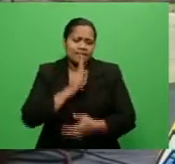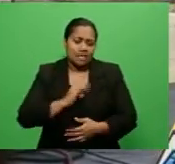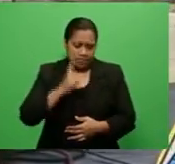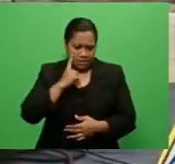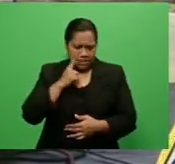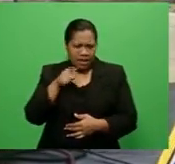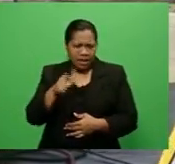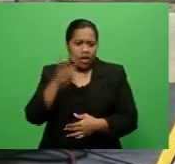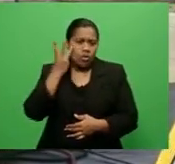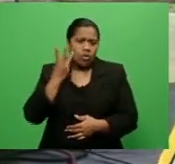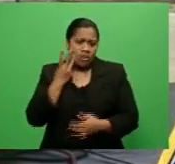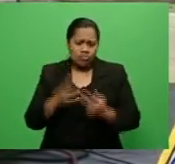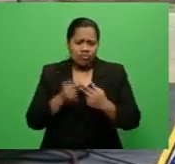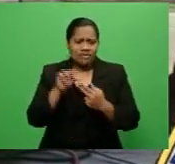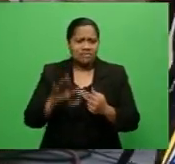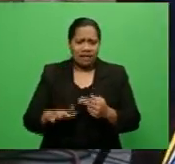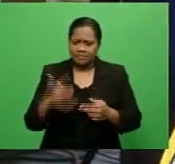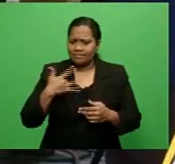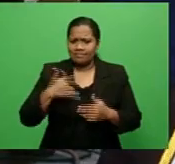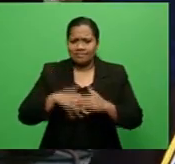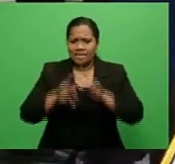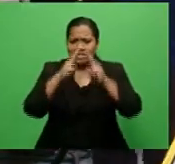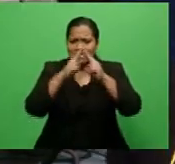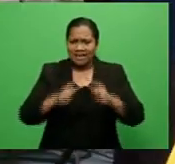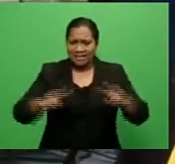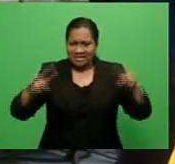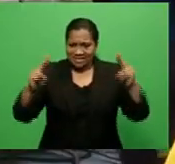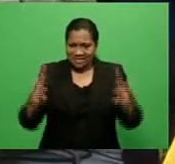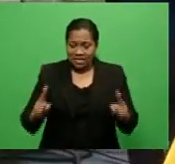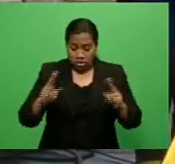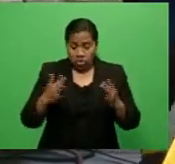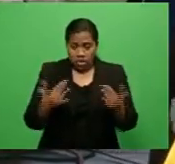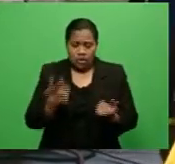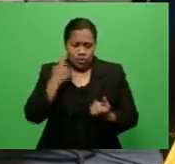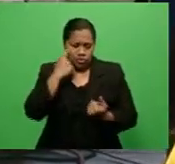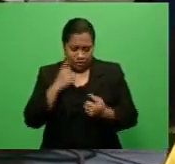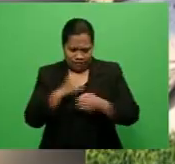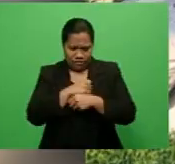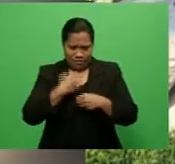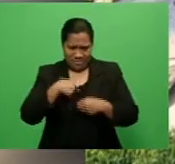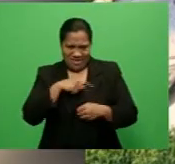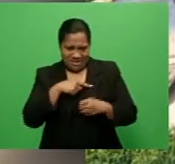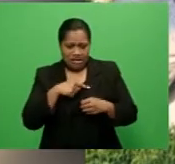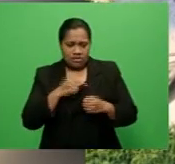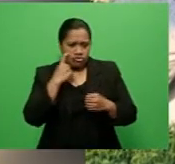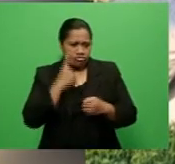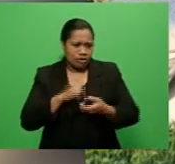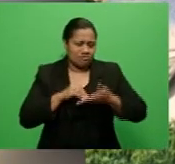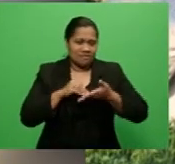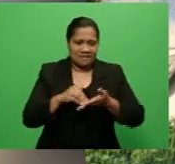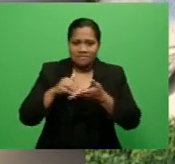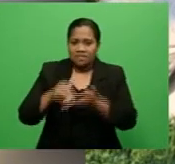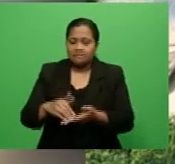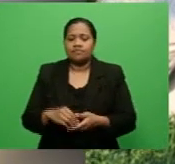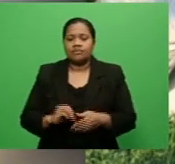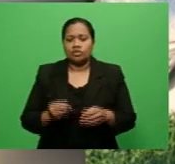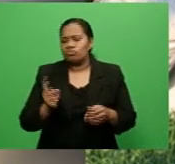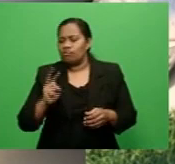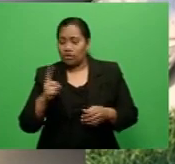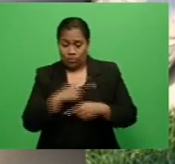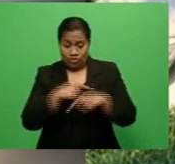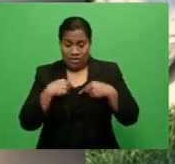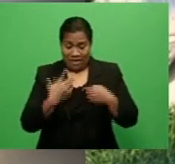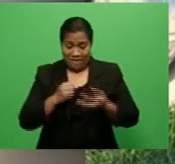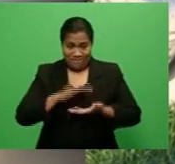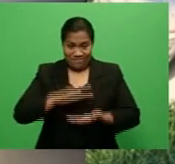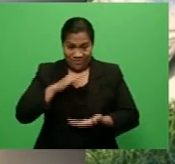a woman with a child living in a tent. So we are trying from our side to help as much as we can. And so whatever we raise here